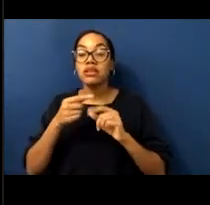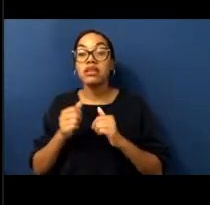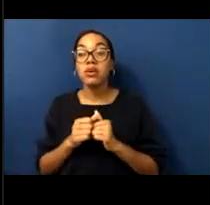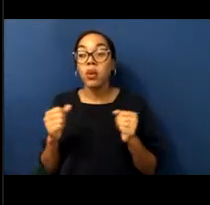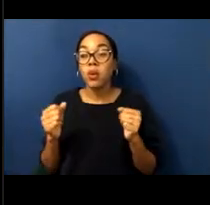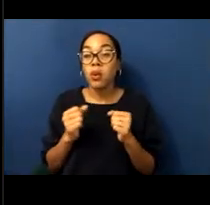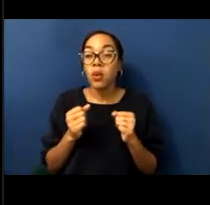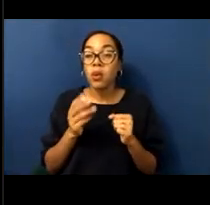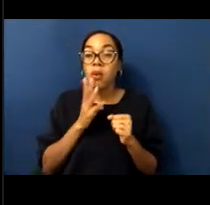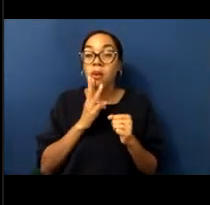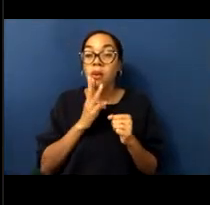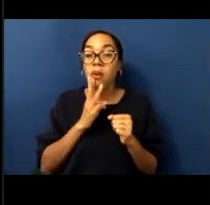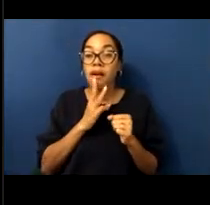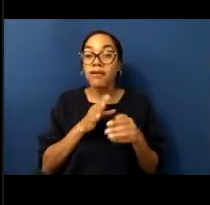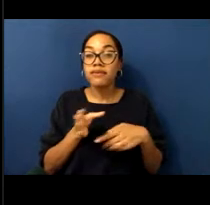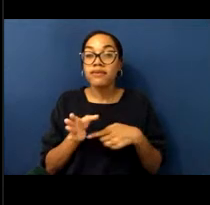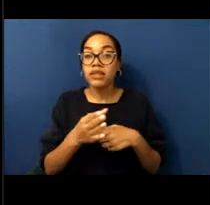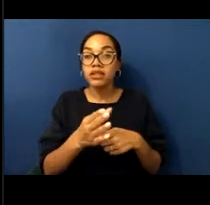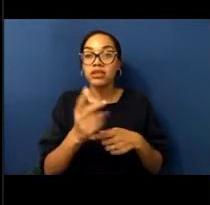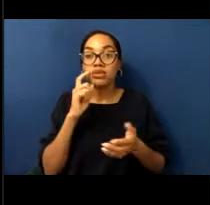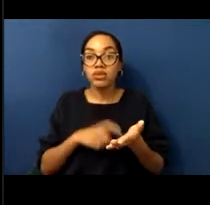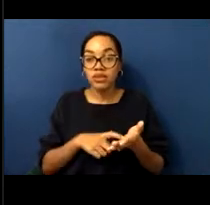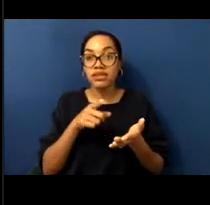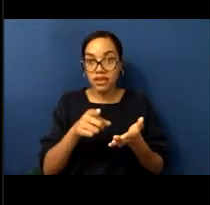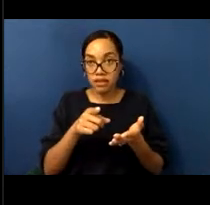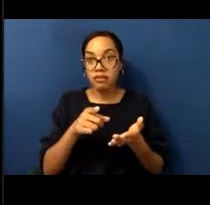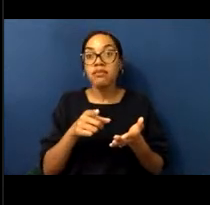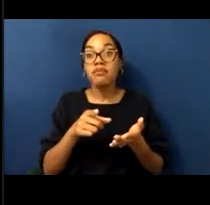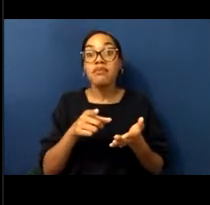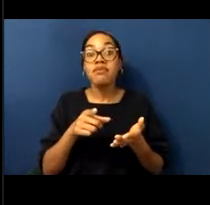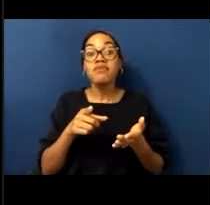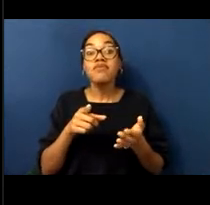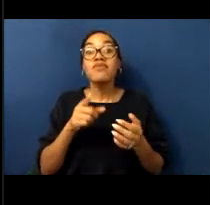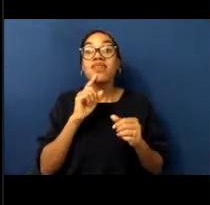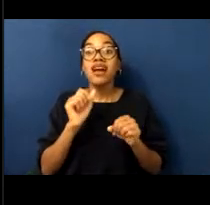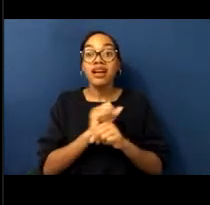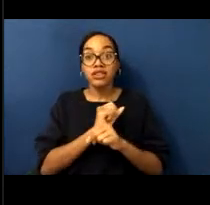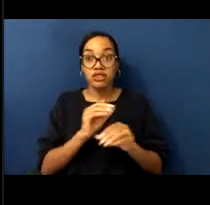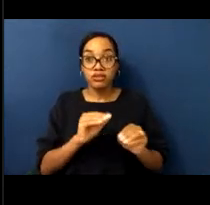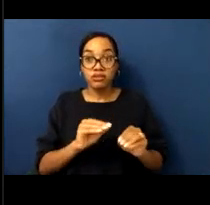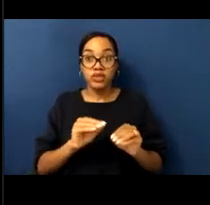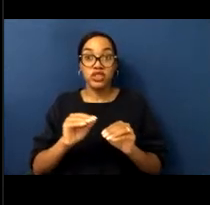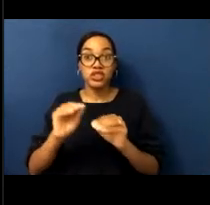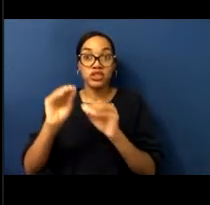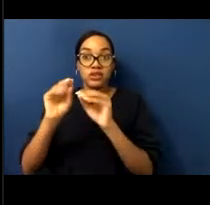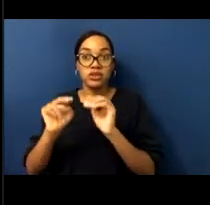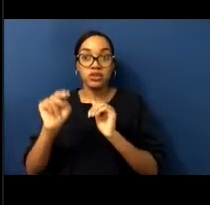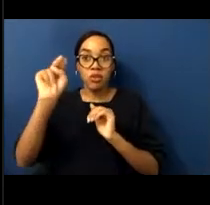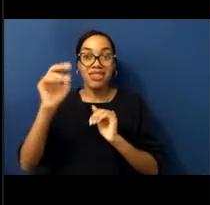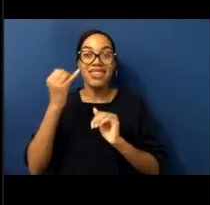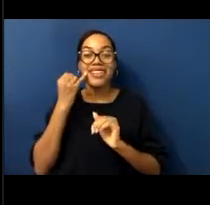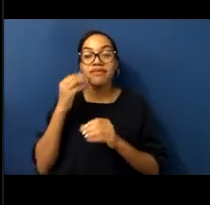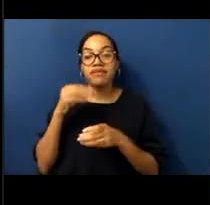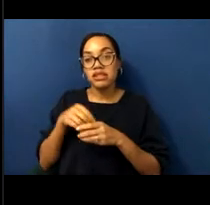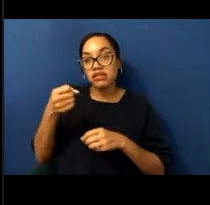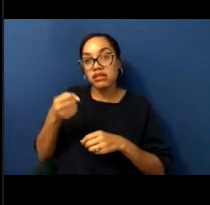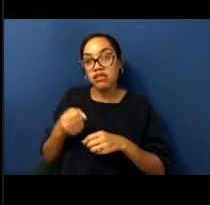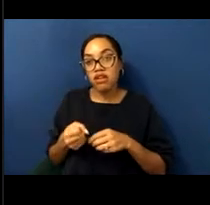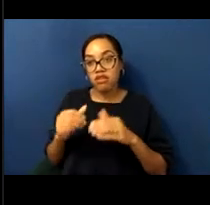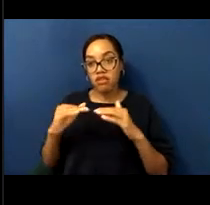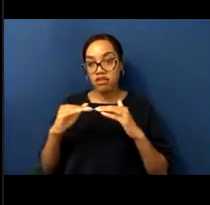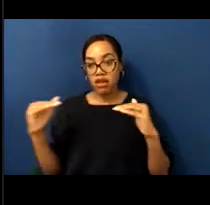shift poleward. So when I say poleward, I want to use the word north, because if you're in the southern hemisphere and you're a cold water fish, you're going to shift south. So closer